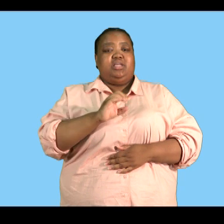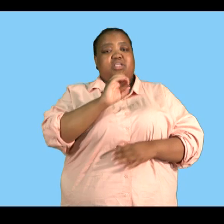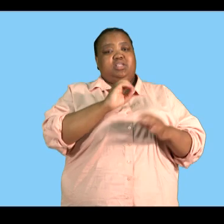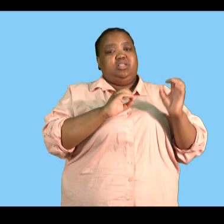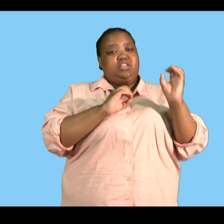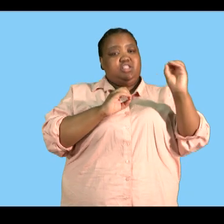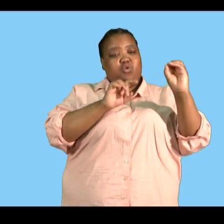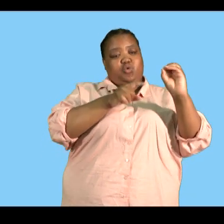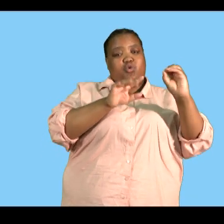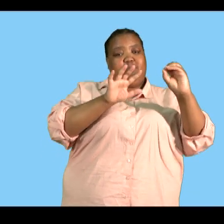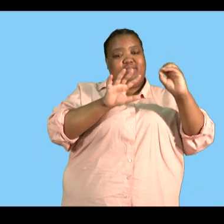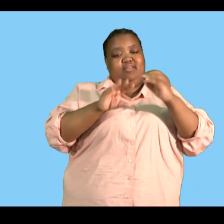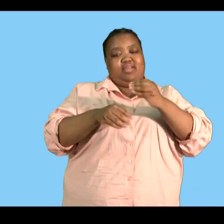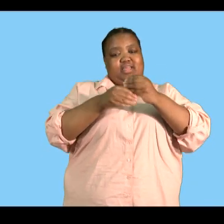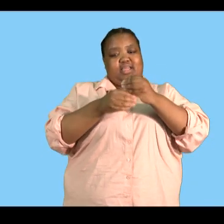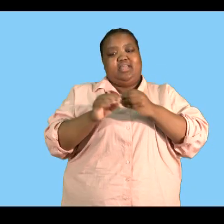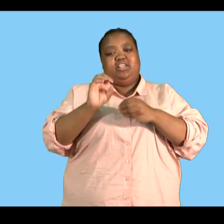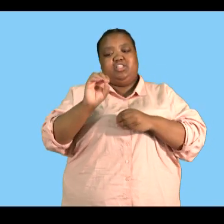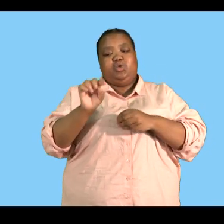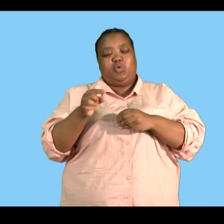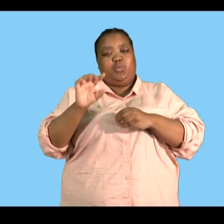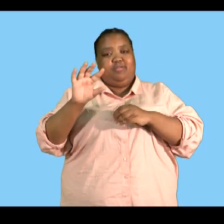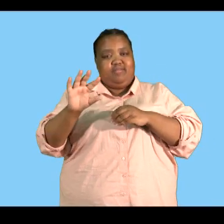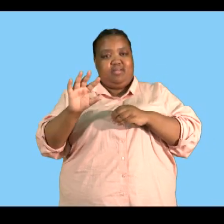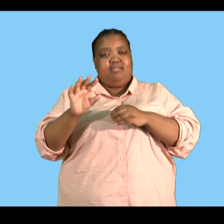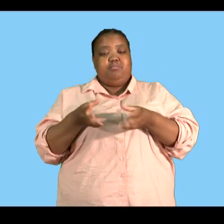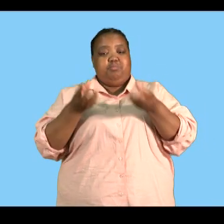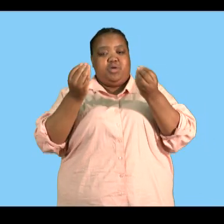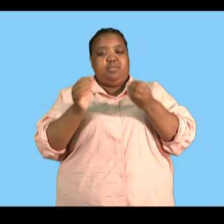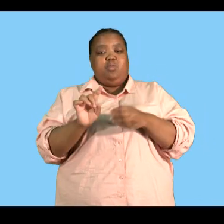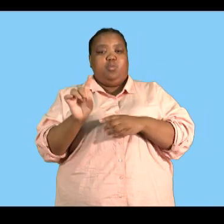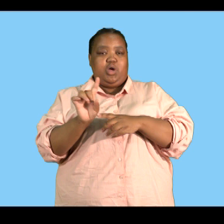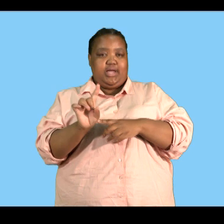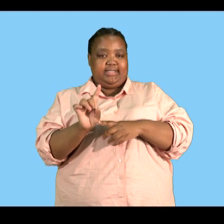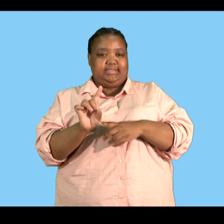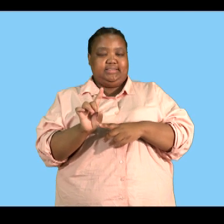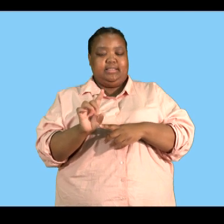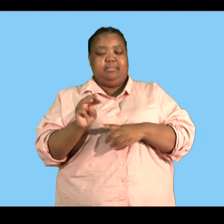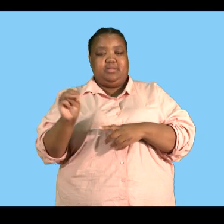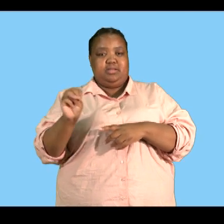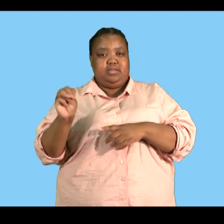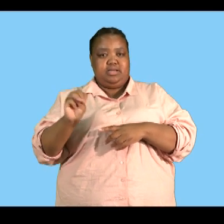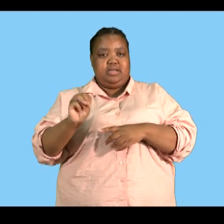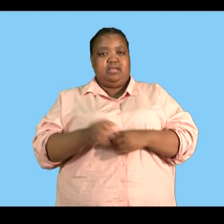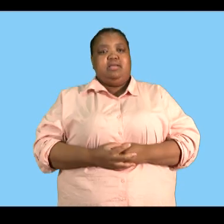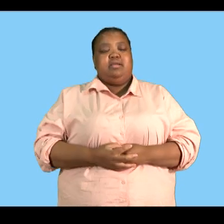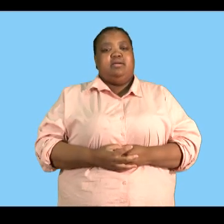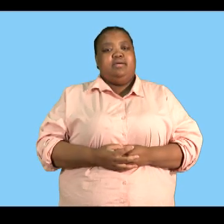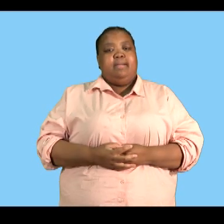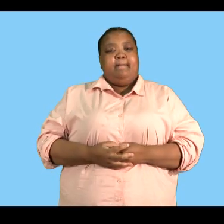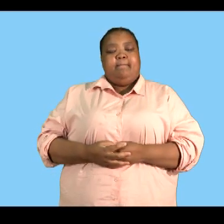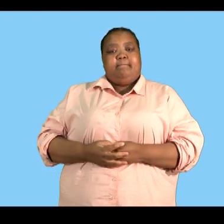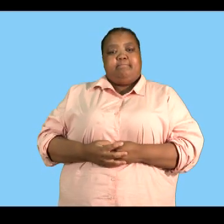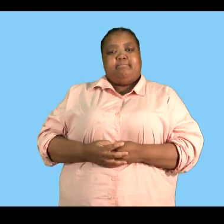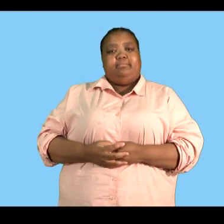Because from 0.5 you will add another 0.5 to get a 1, of which it will be